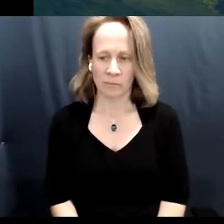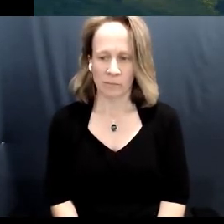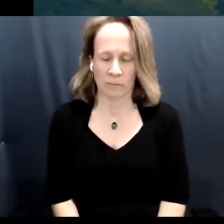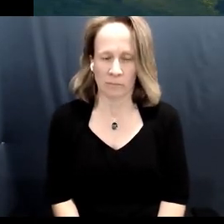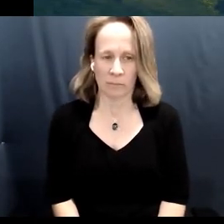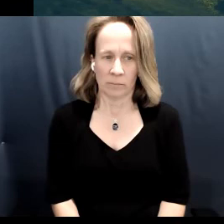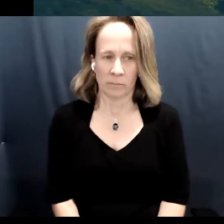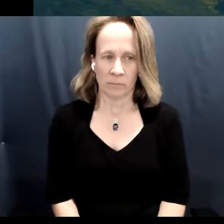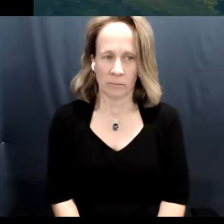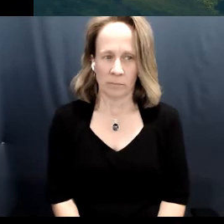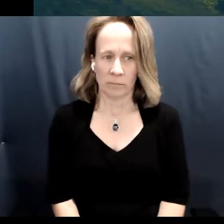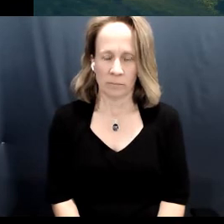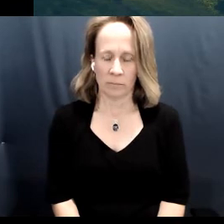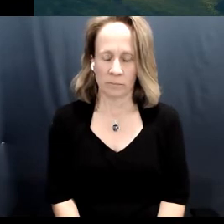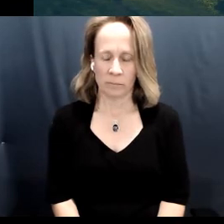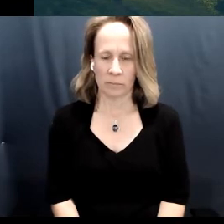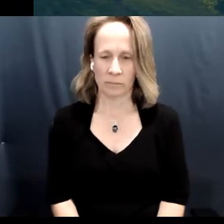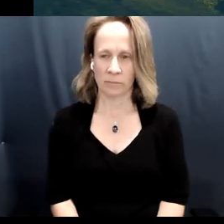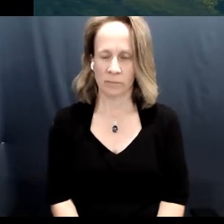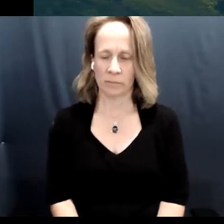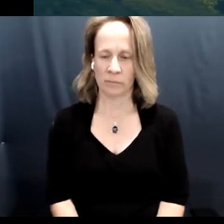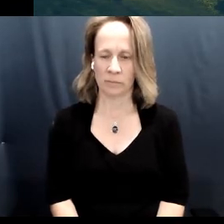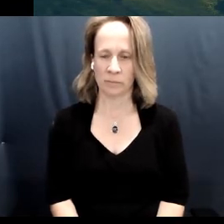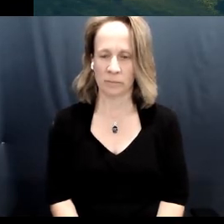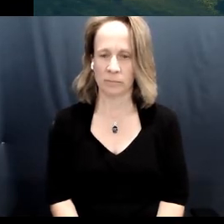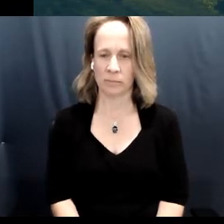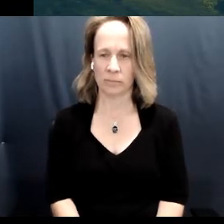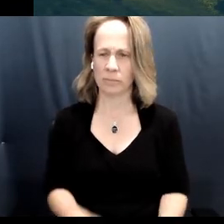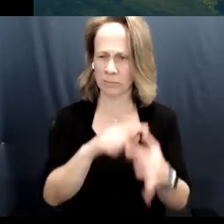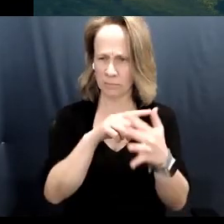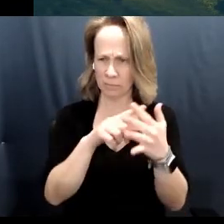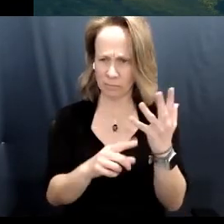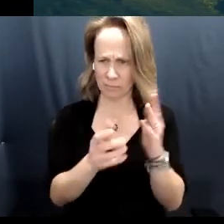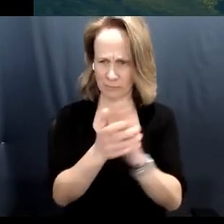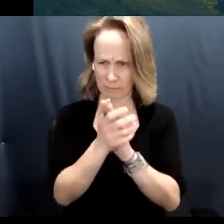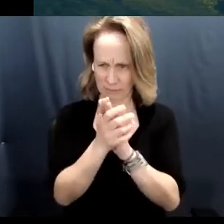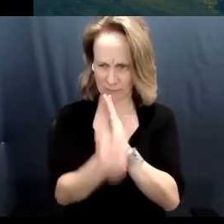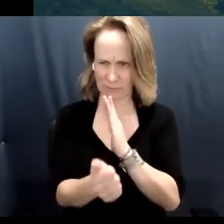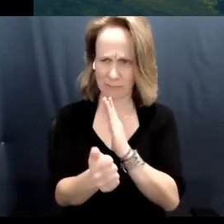What skills are important for a sexual violence support group facilitator to have?